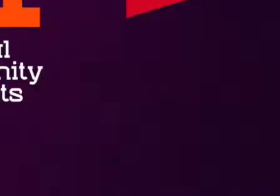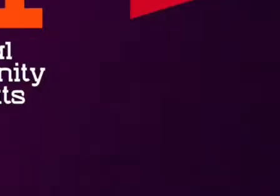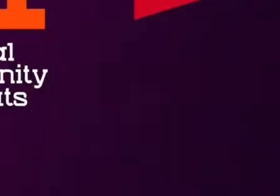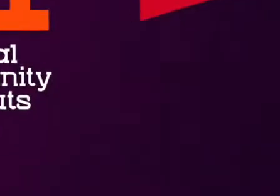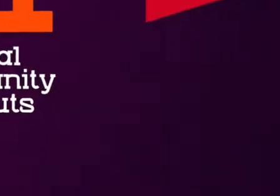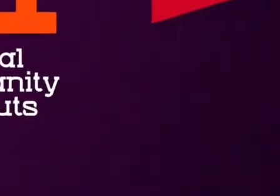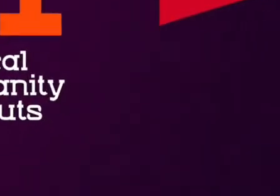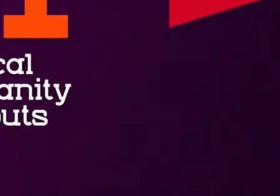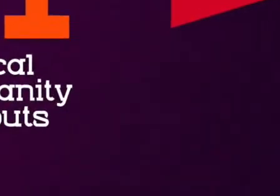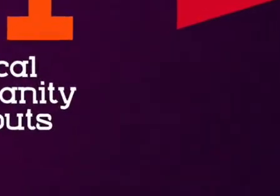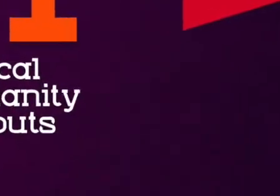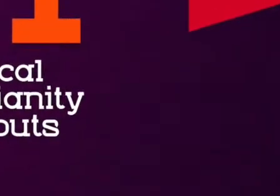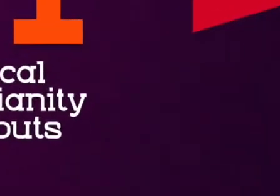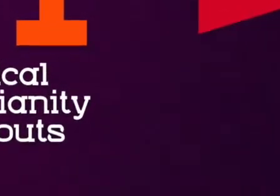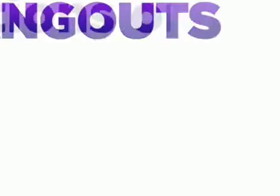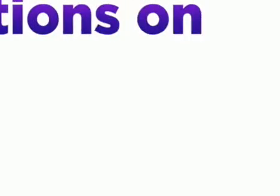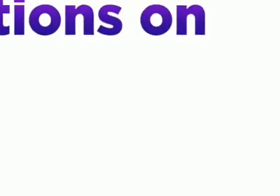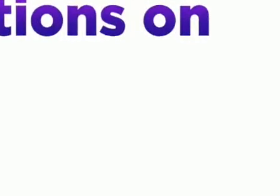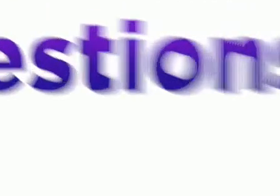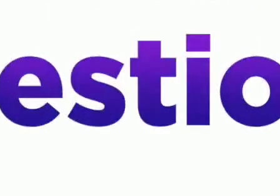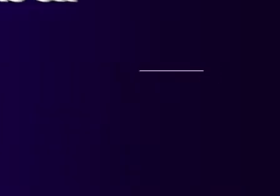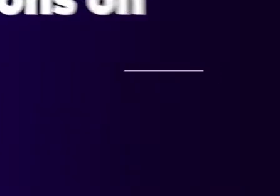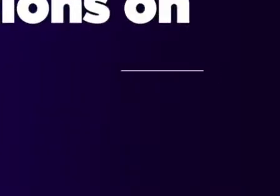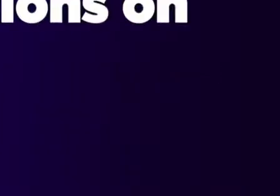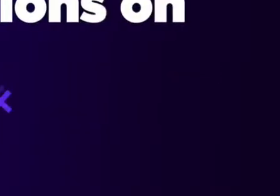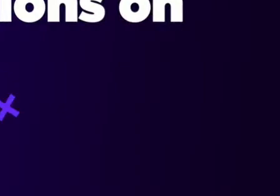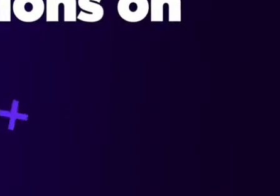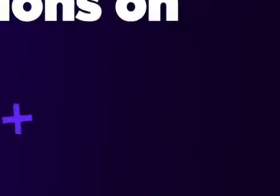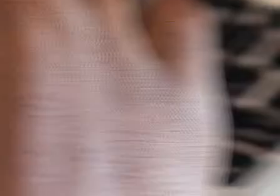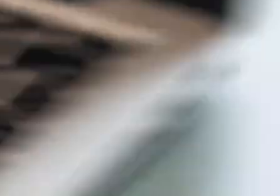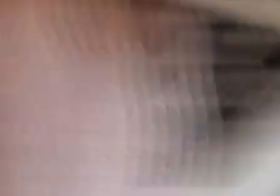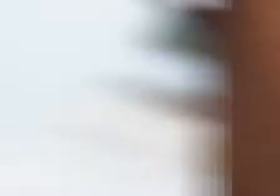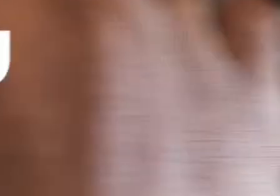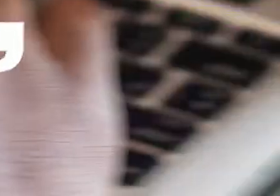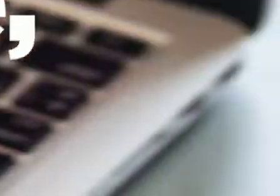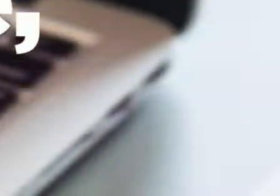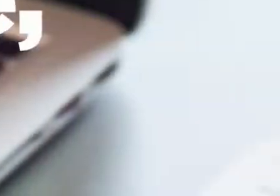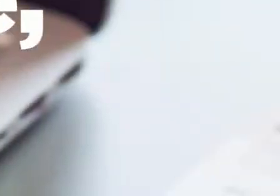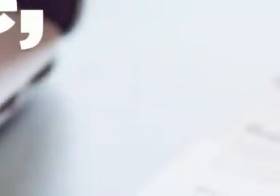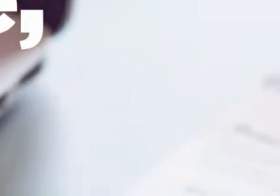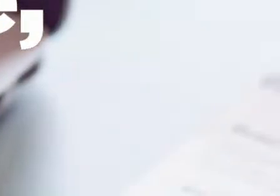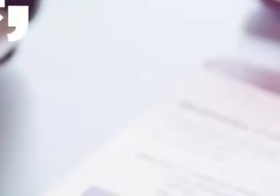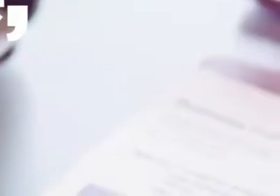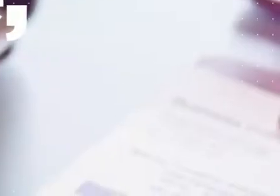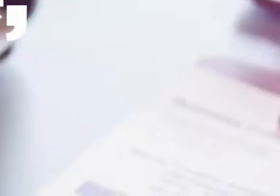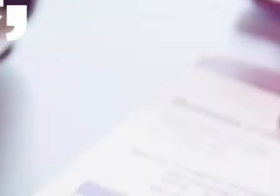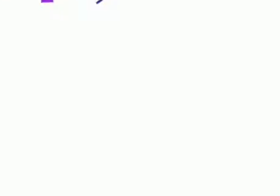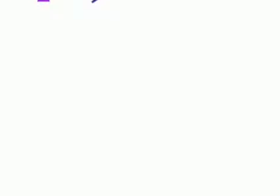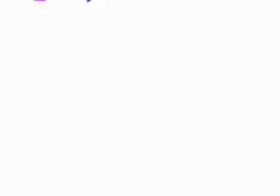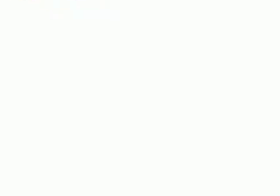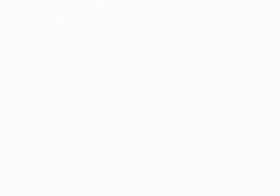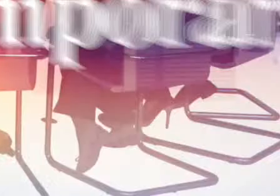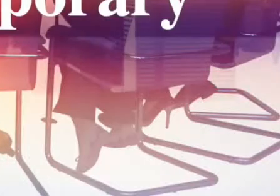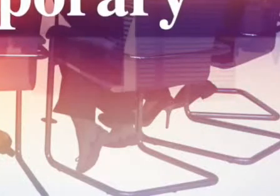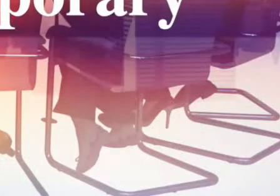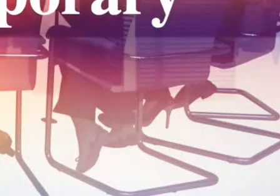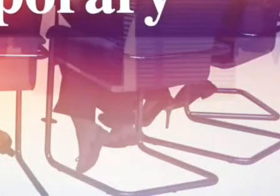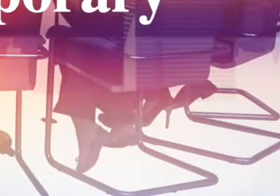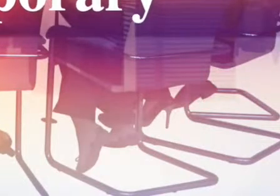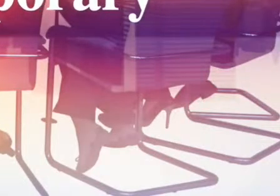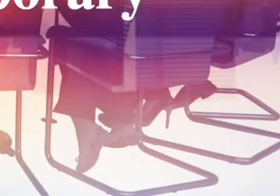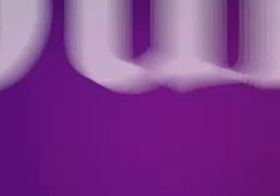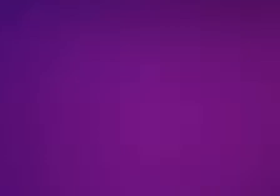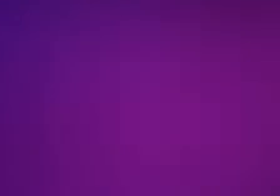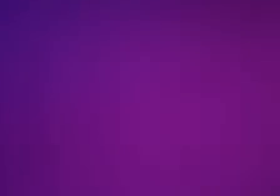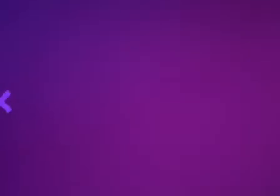through Christ. Practical Christianity Hangouts, exploring biblical answers to questions on economics, finance, leadership, governance, and